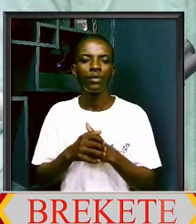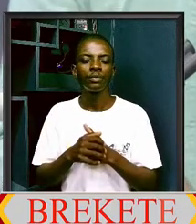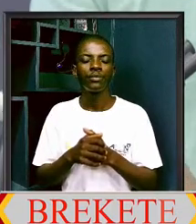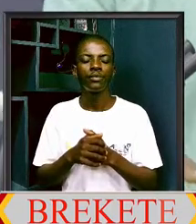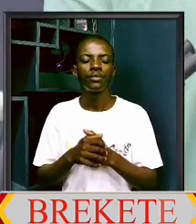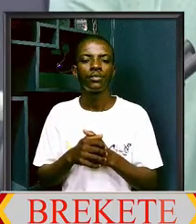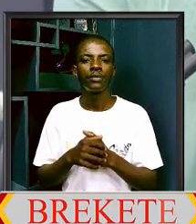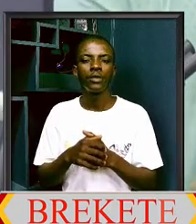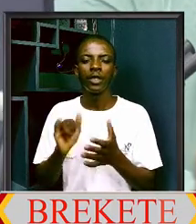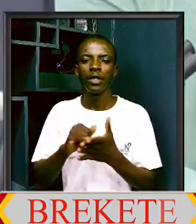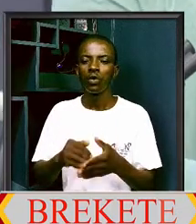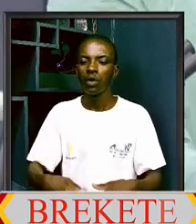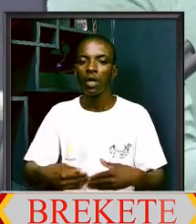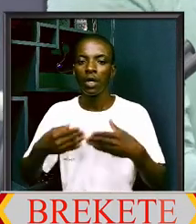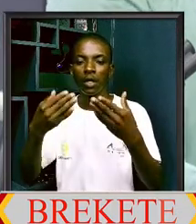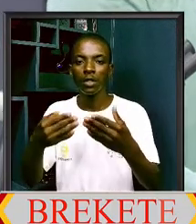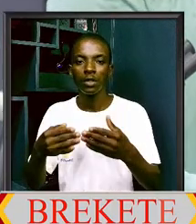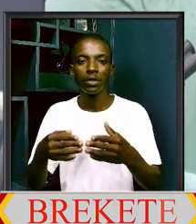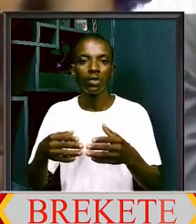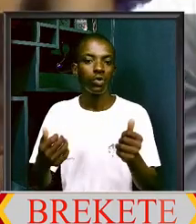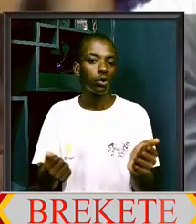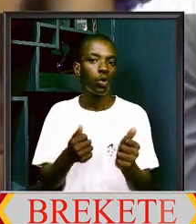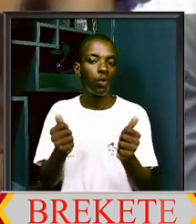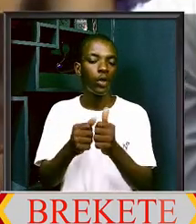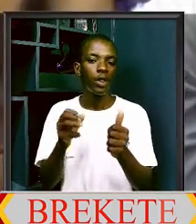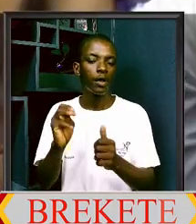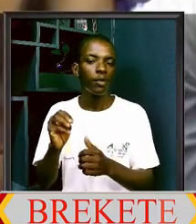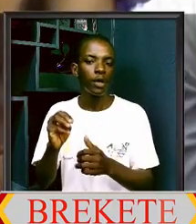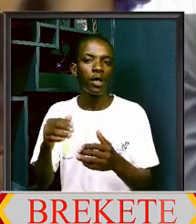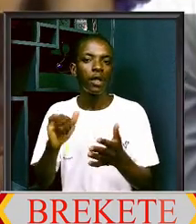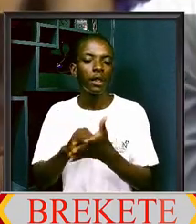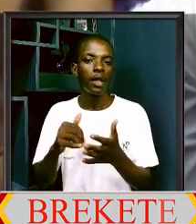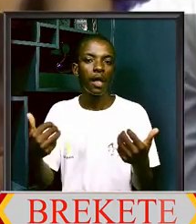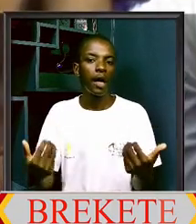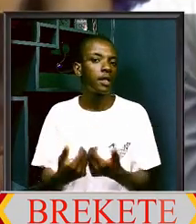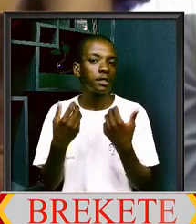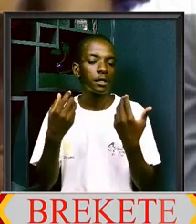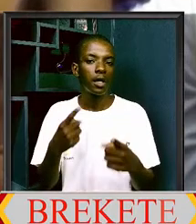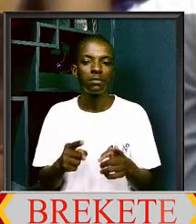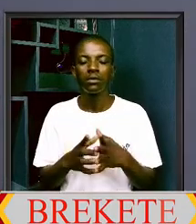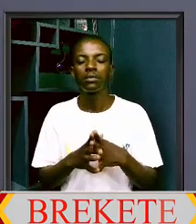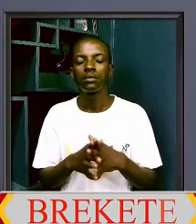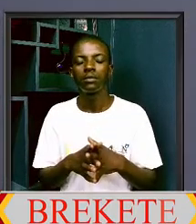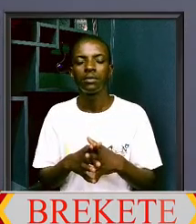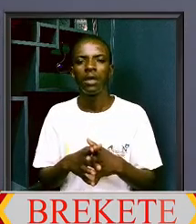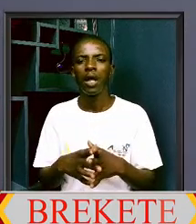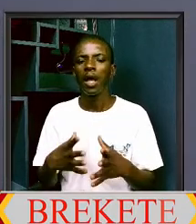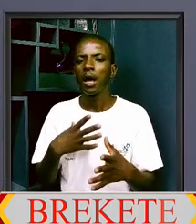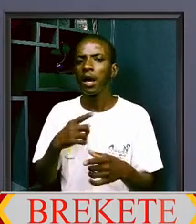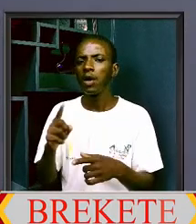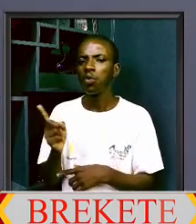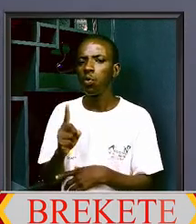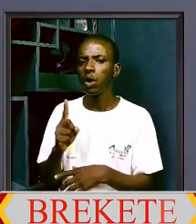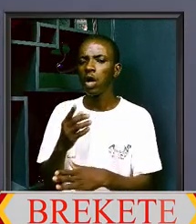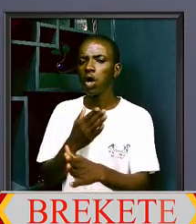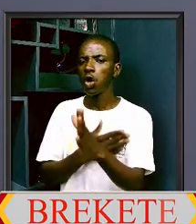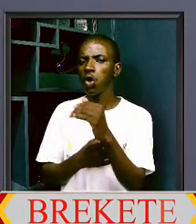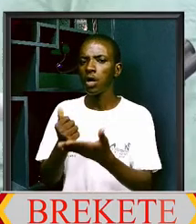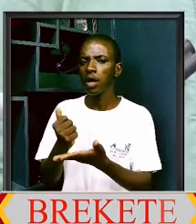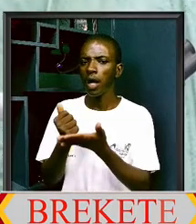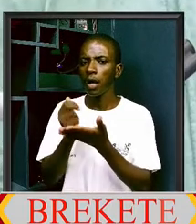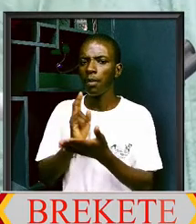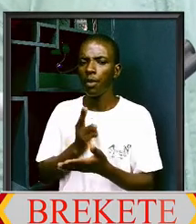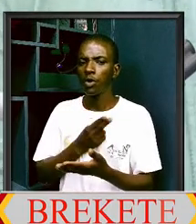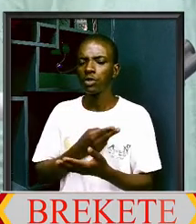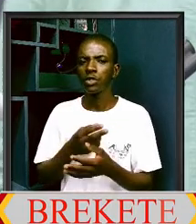Liberia now we they escort n that accident happen and where God will help